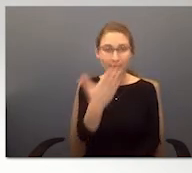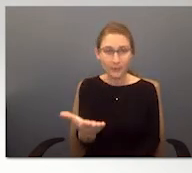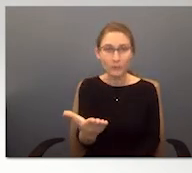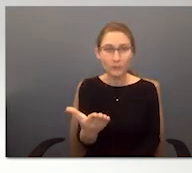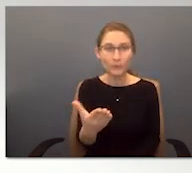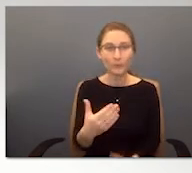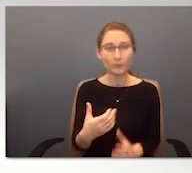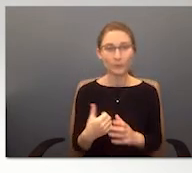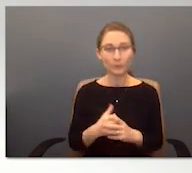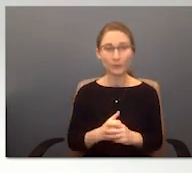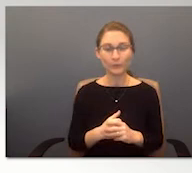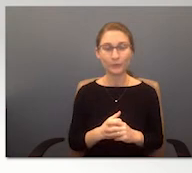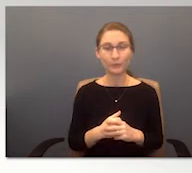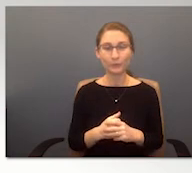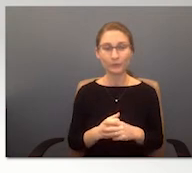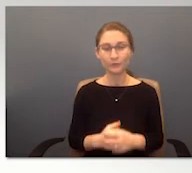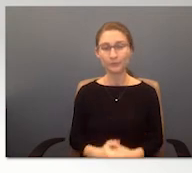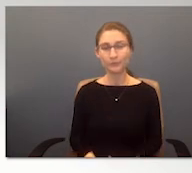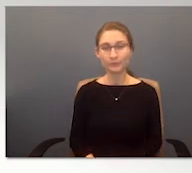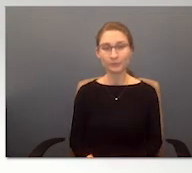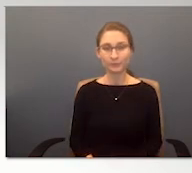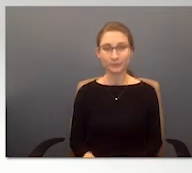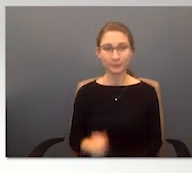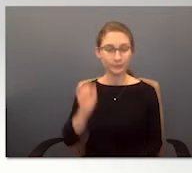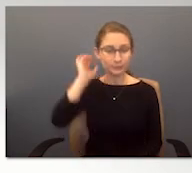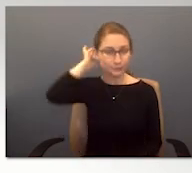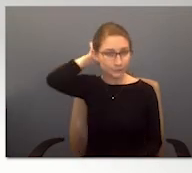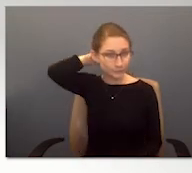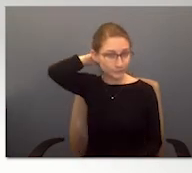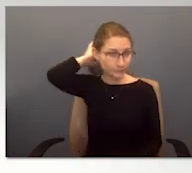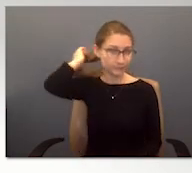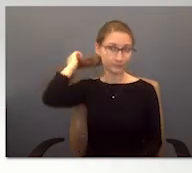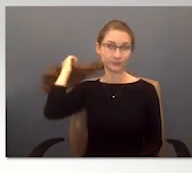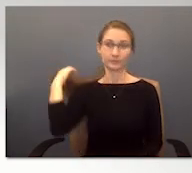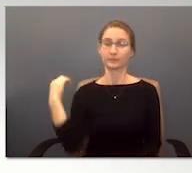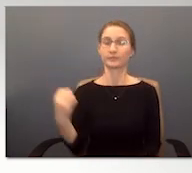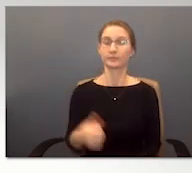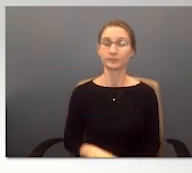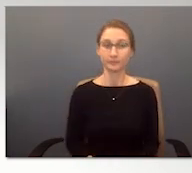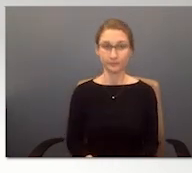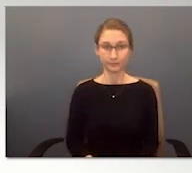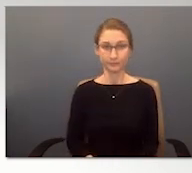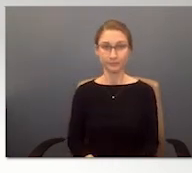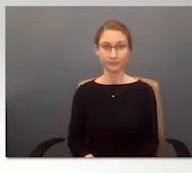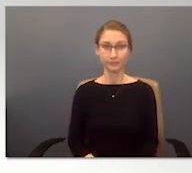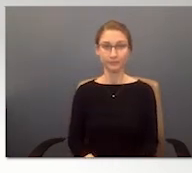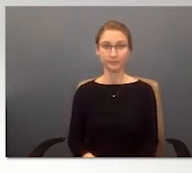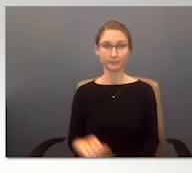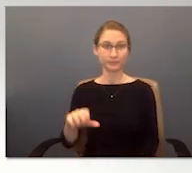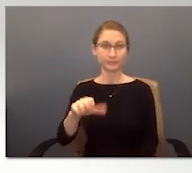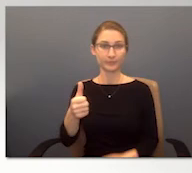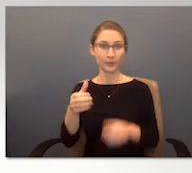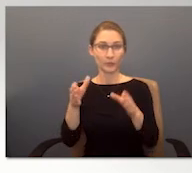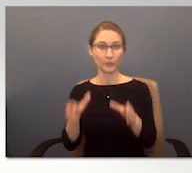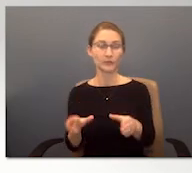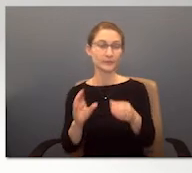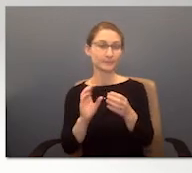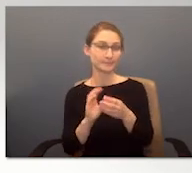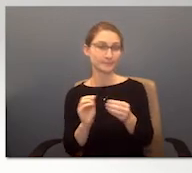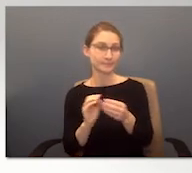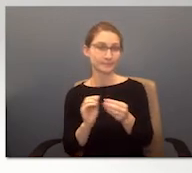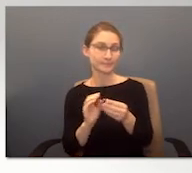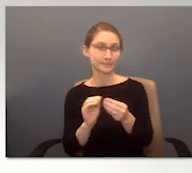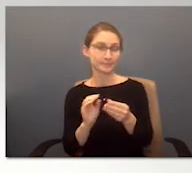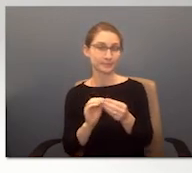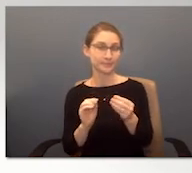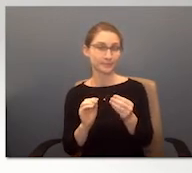thank you. Excuse me, can I just chime in for a second? Please. The parent perspective is huge, I'm one of them,